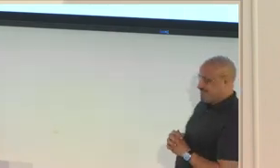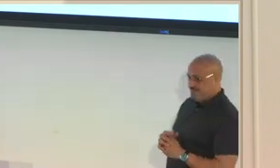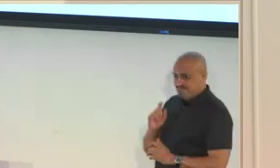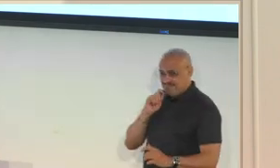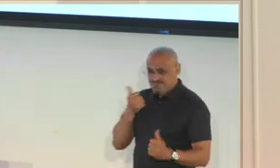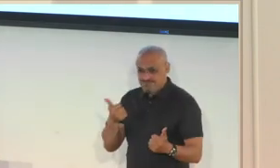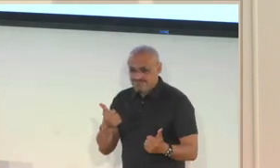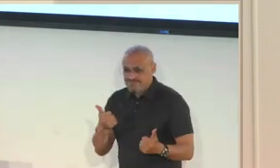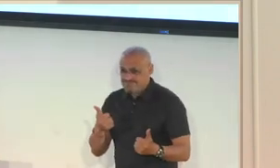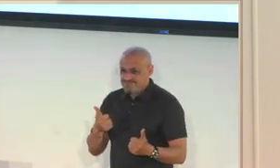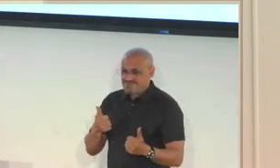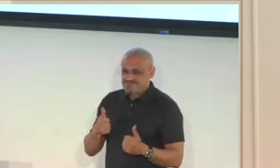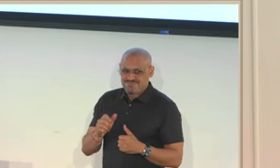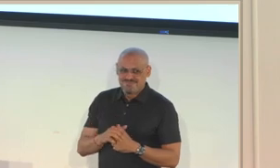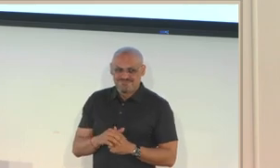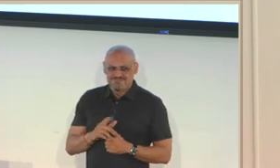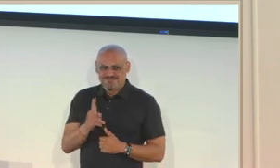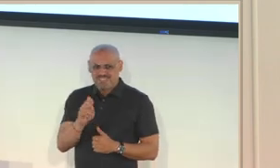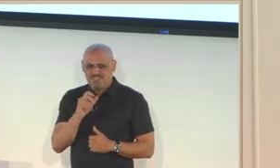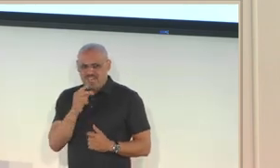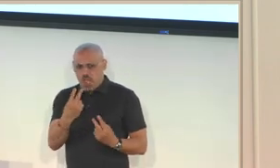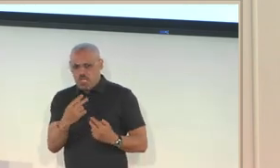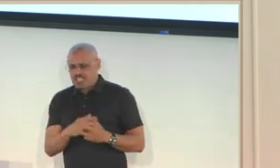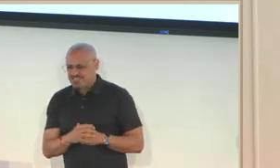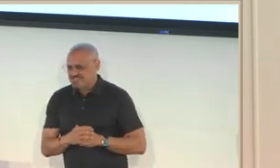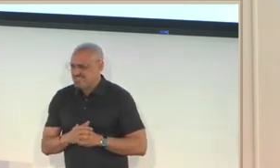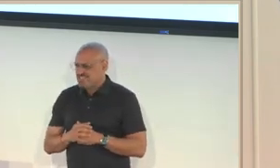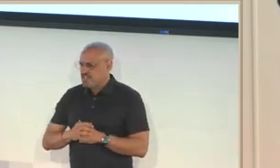Cool, I can see cameras down, okay, good.